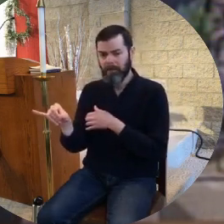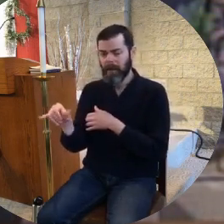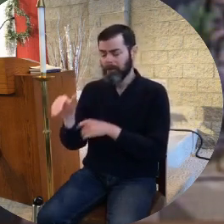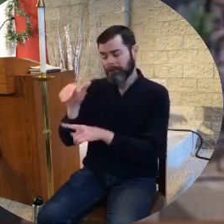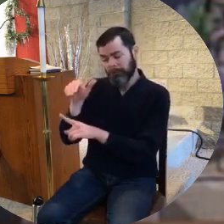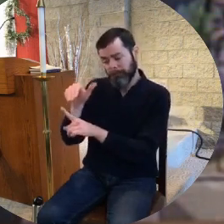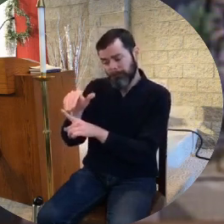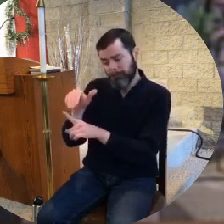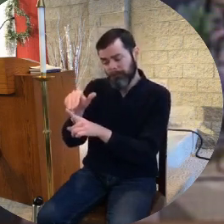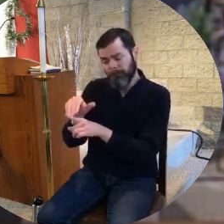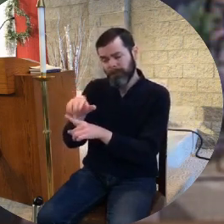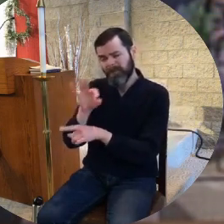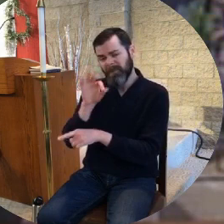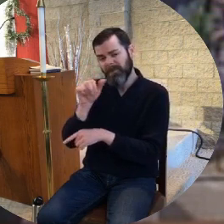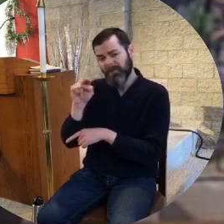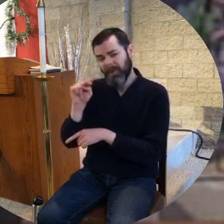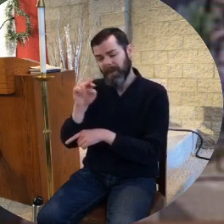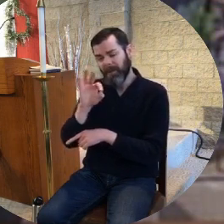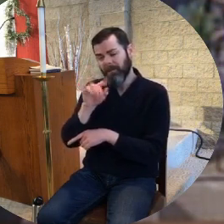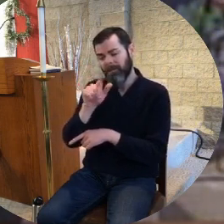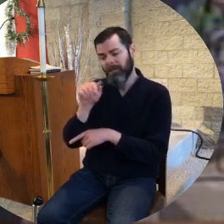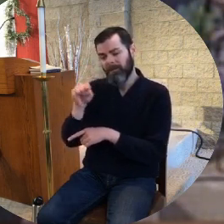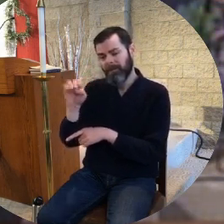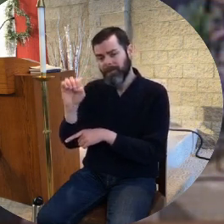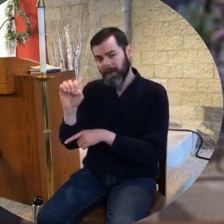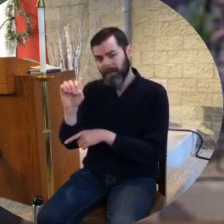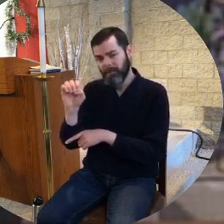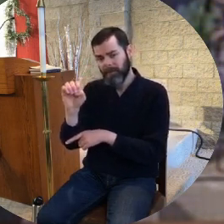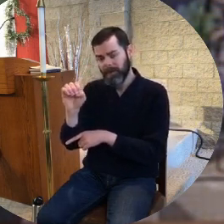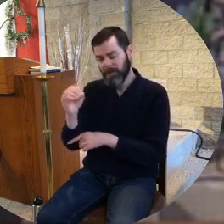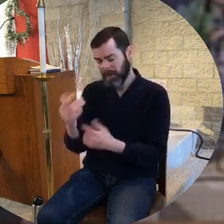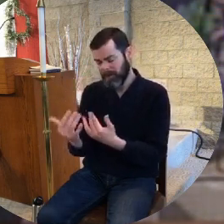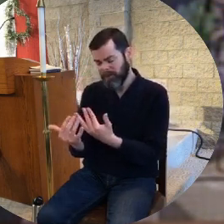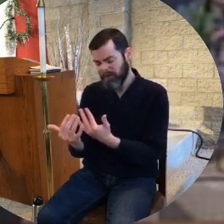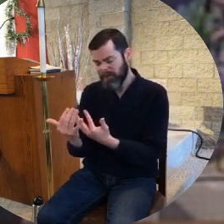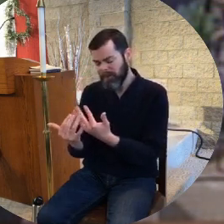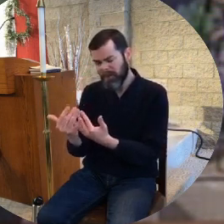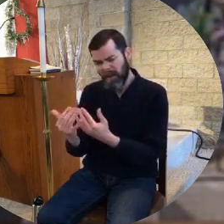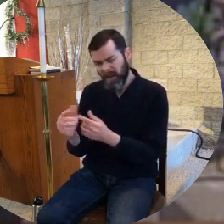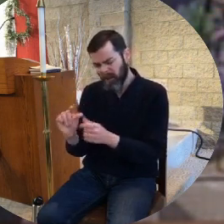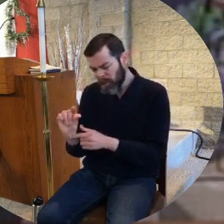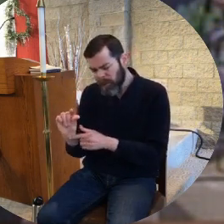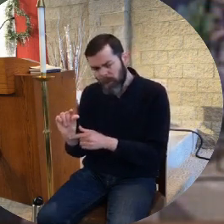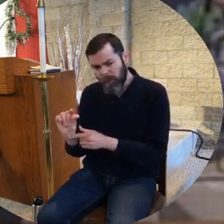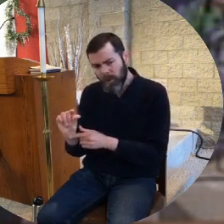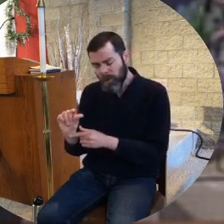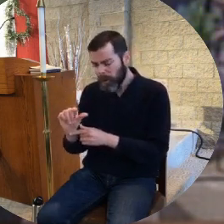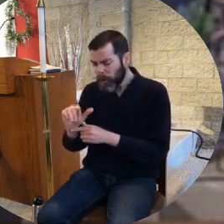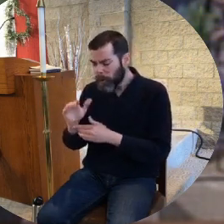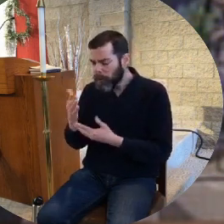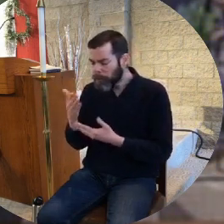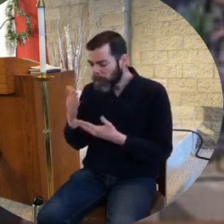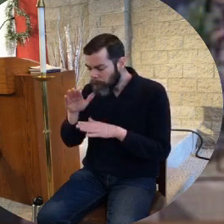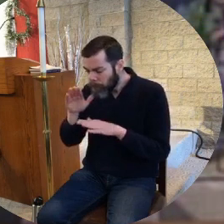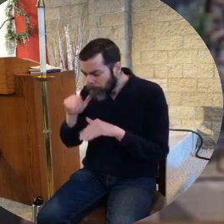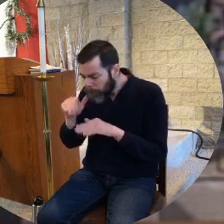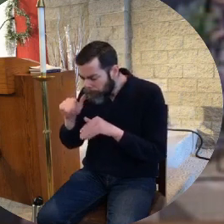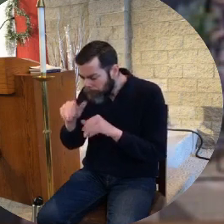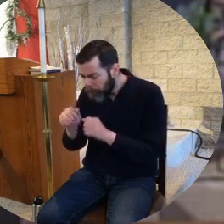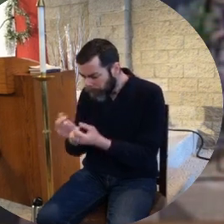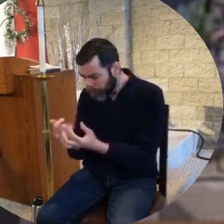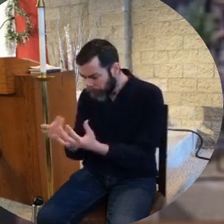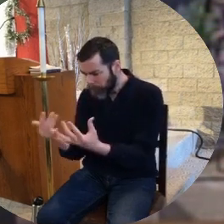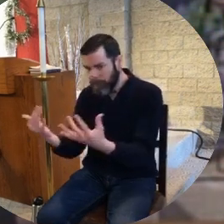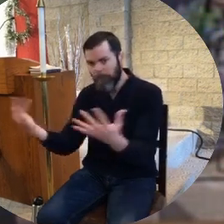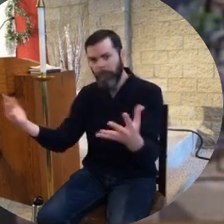gifts that God gave you. Wow. Would we get to that point